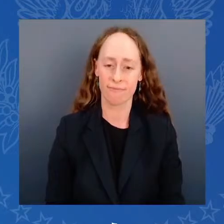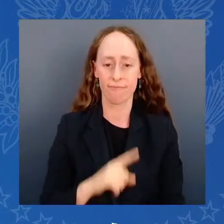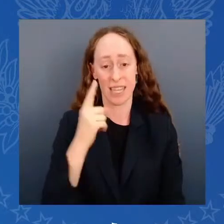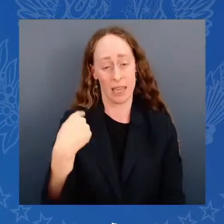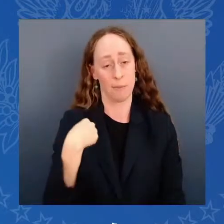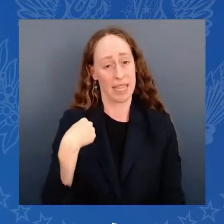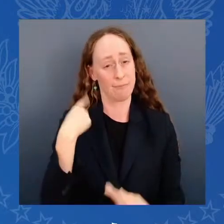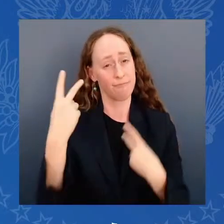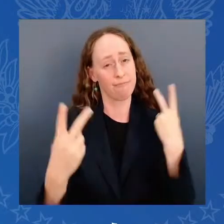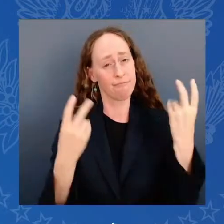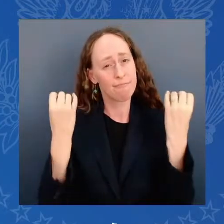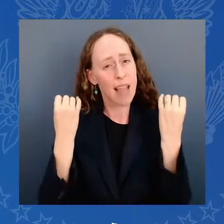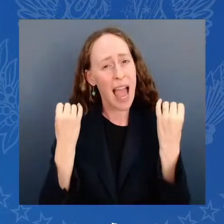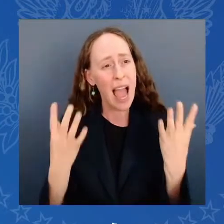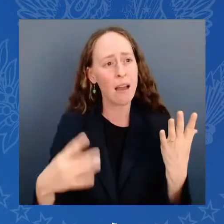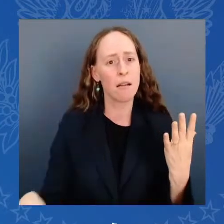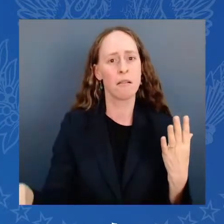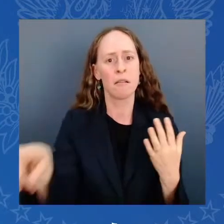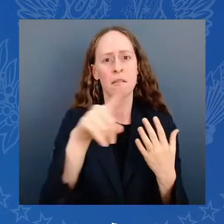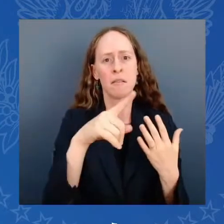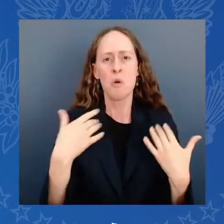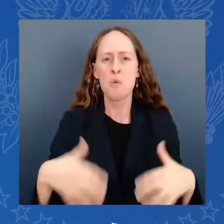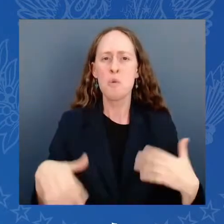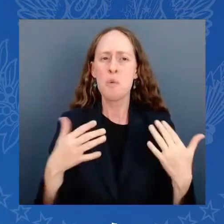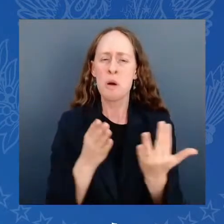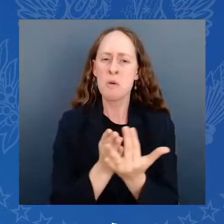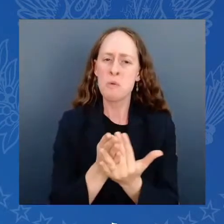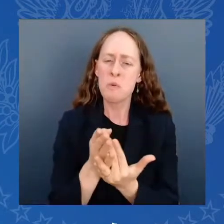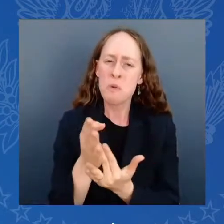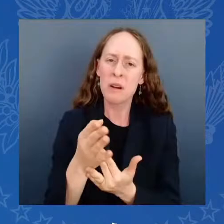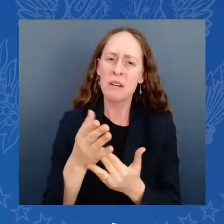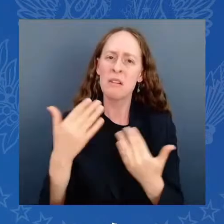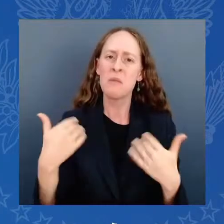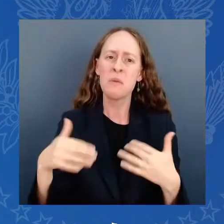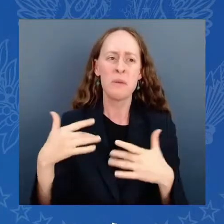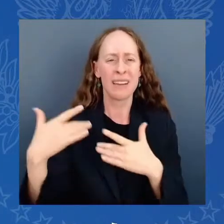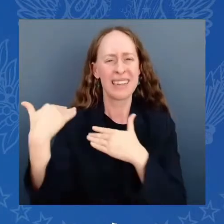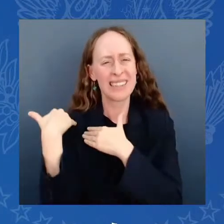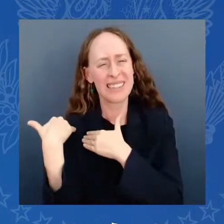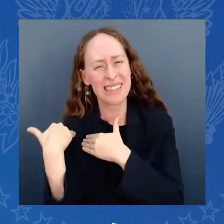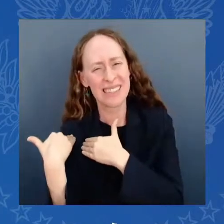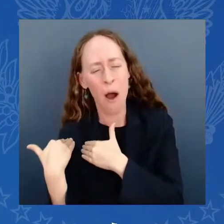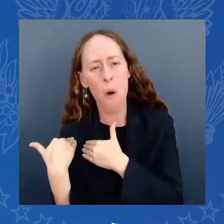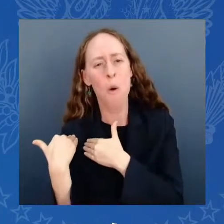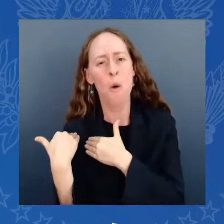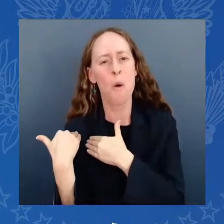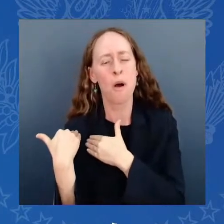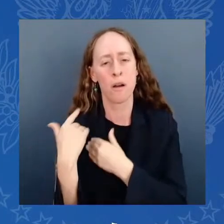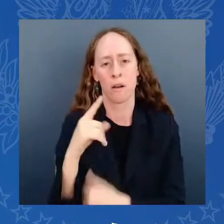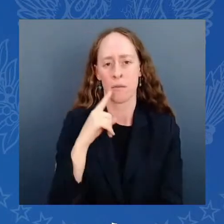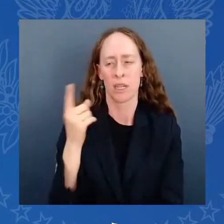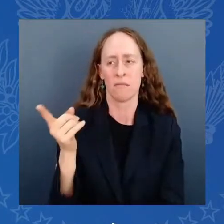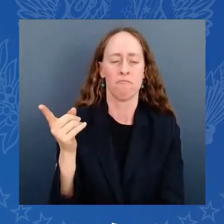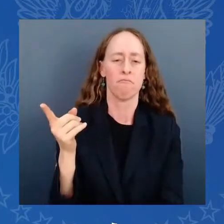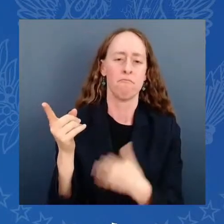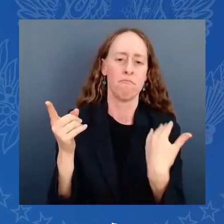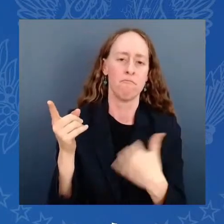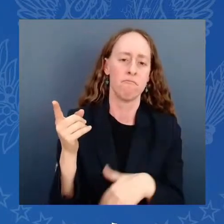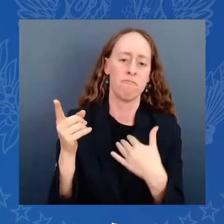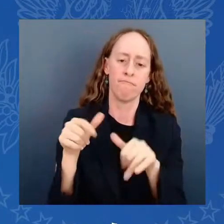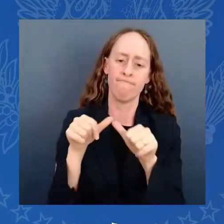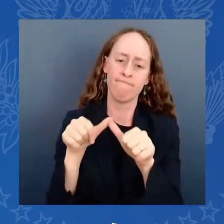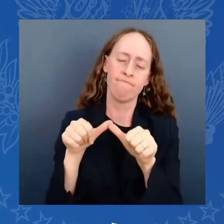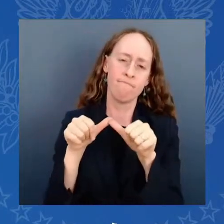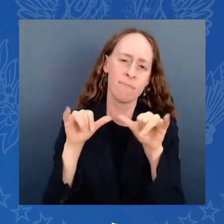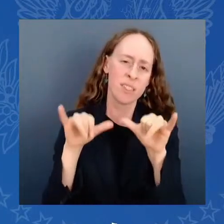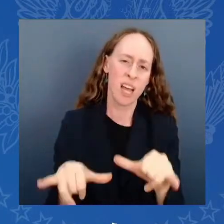responsibility as Joe Biden. And I was thinking what I should say, and I said that maybe